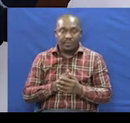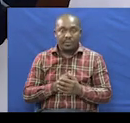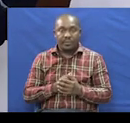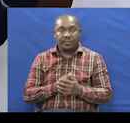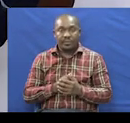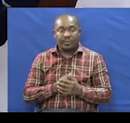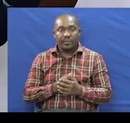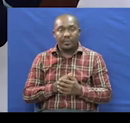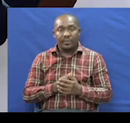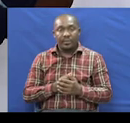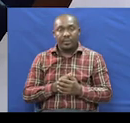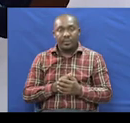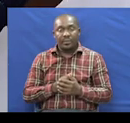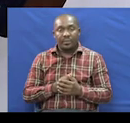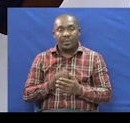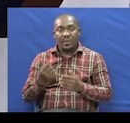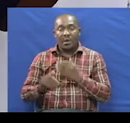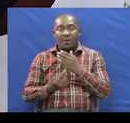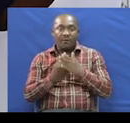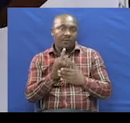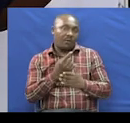from a book.